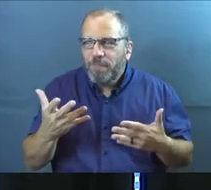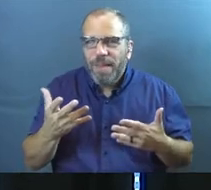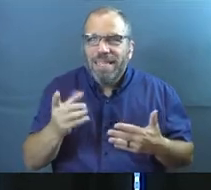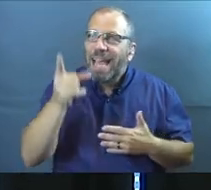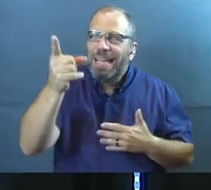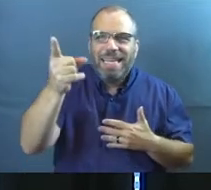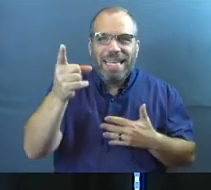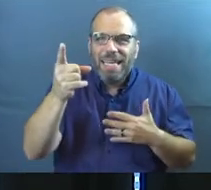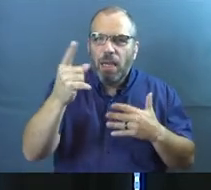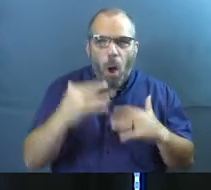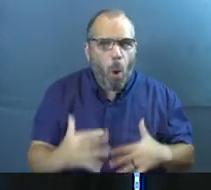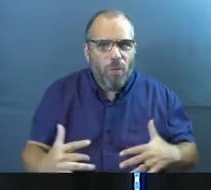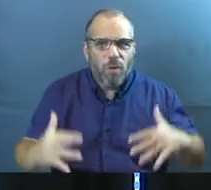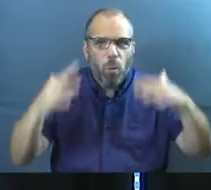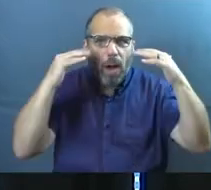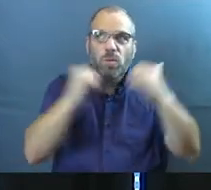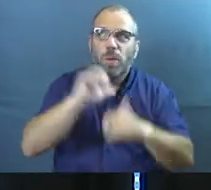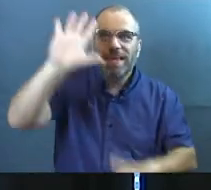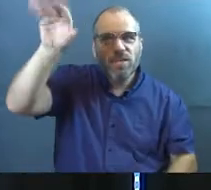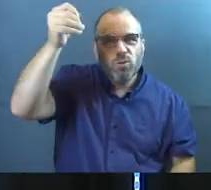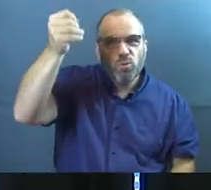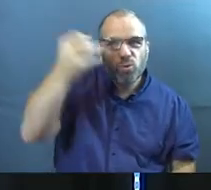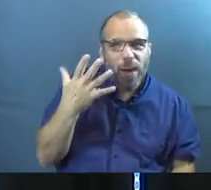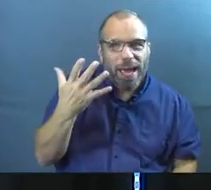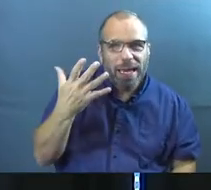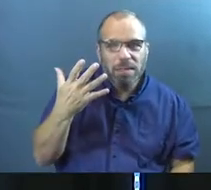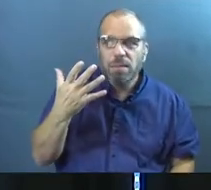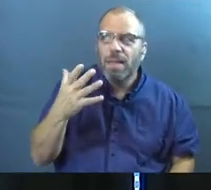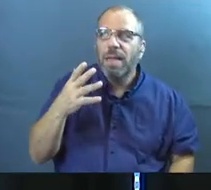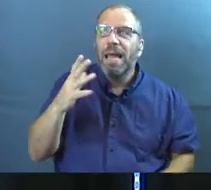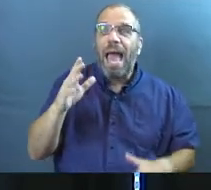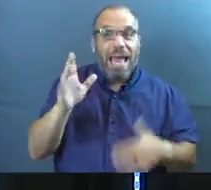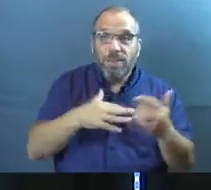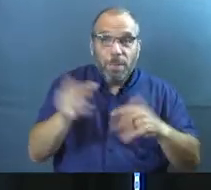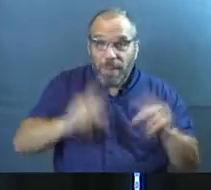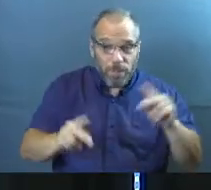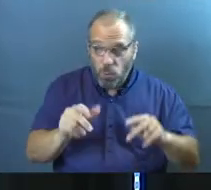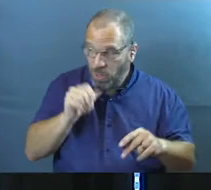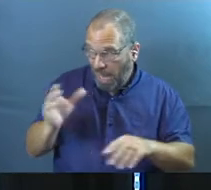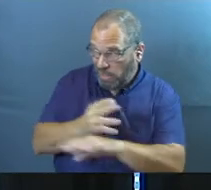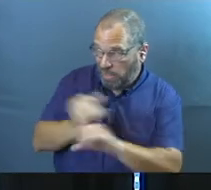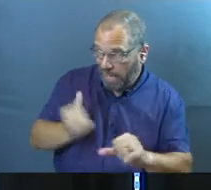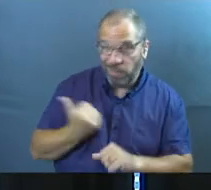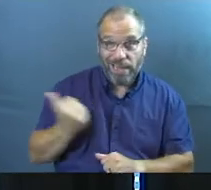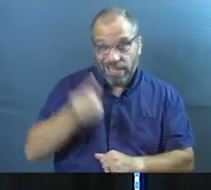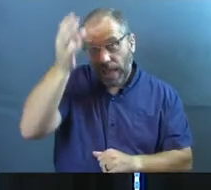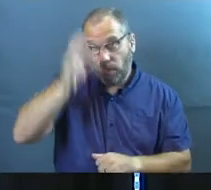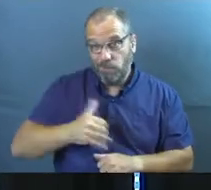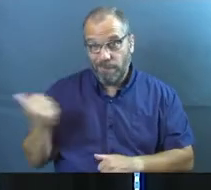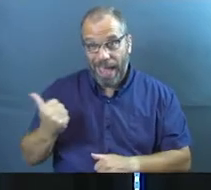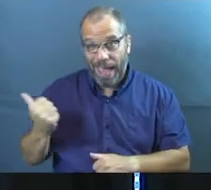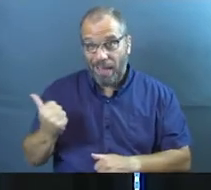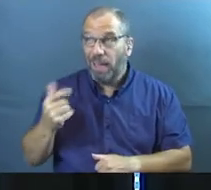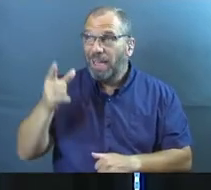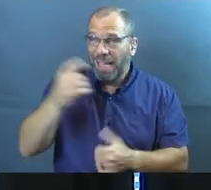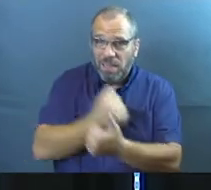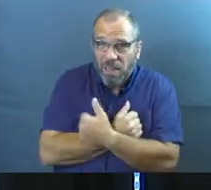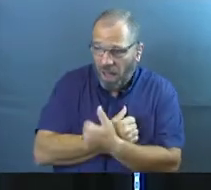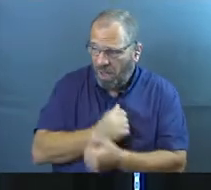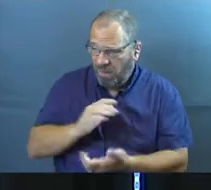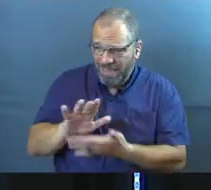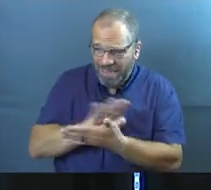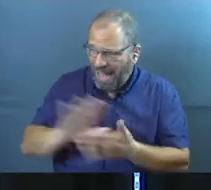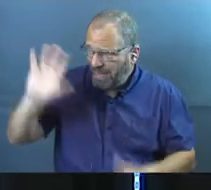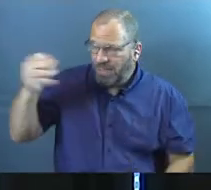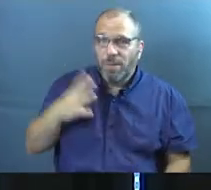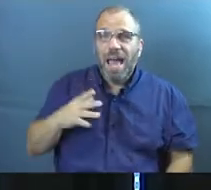he overwhelms them with his grace. And he overwhelms them, even people who aren't Christians, he overwhelms them with his love and his